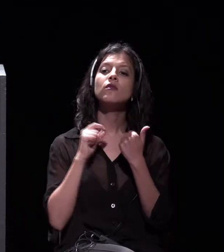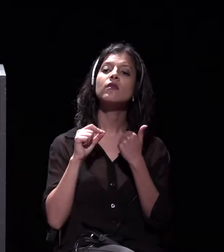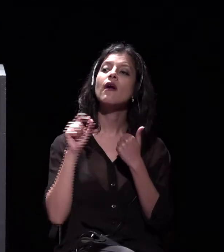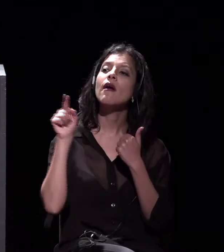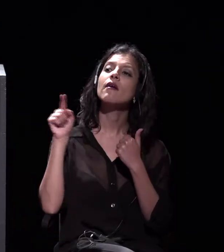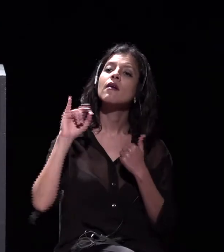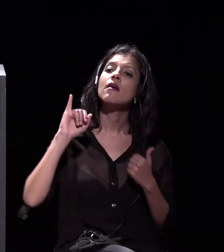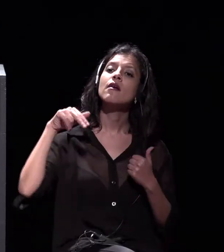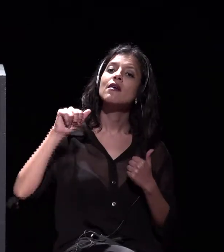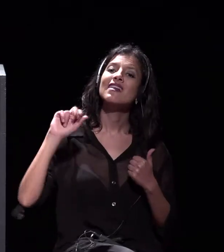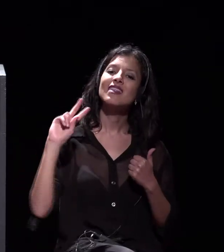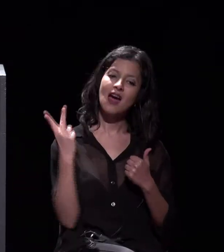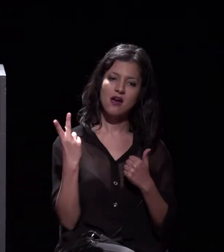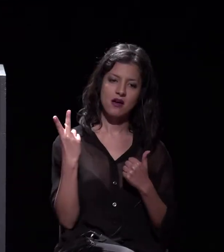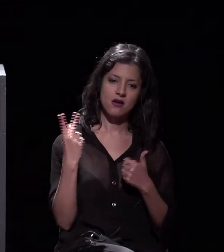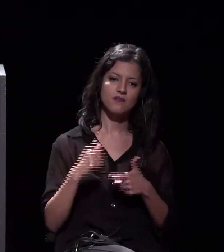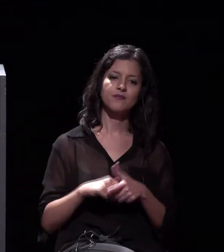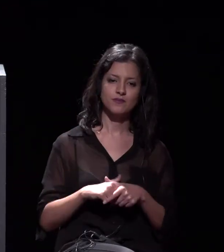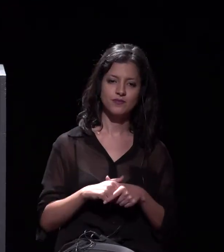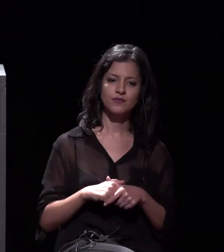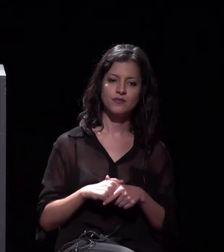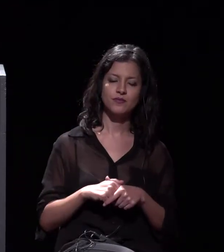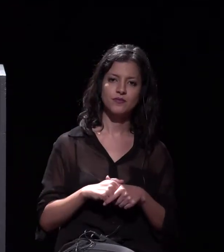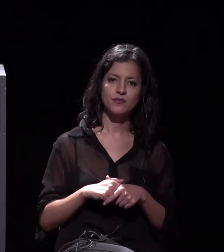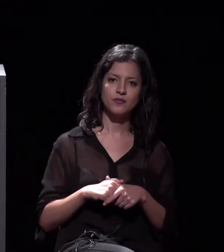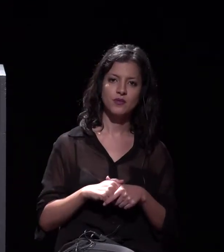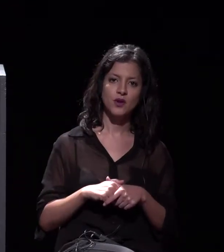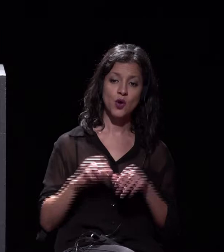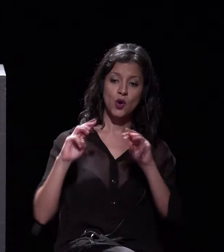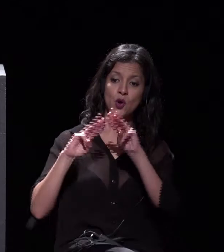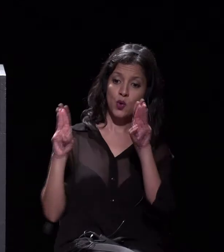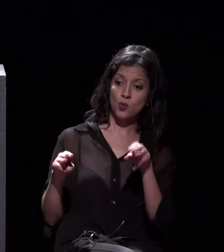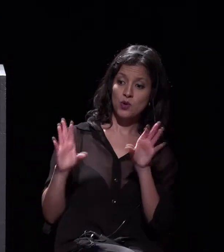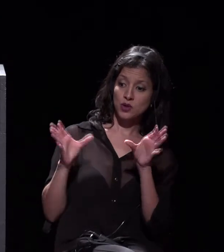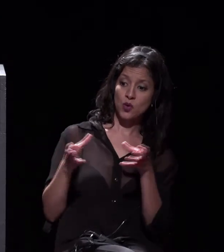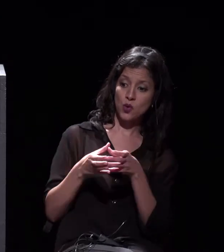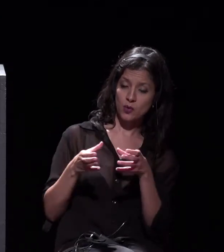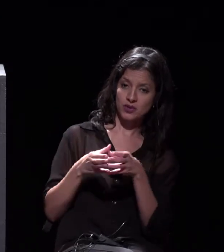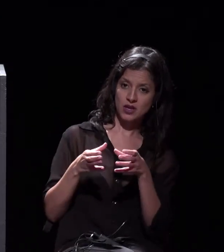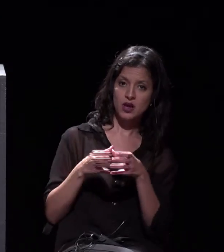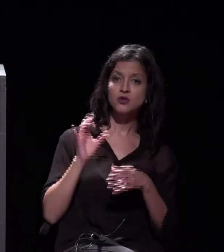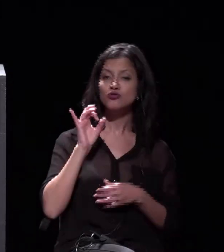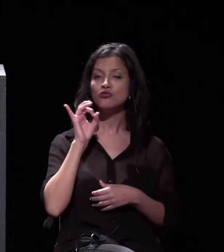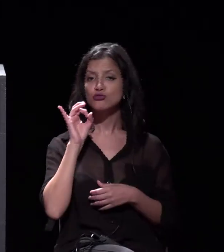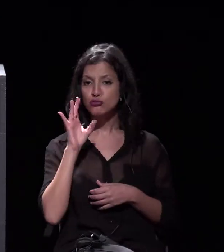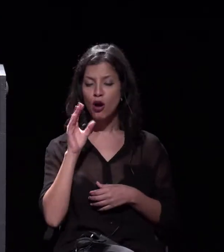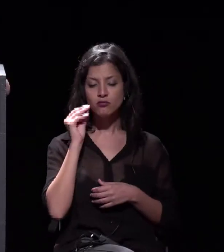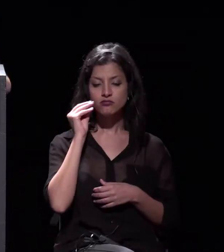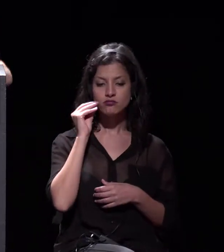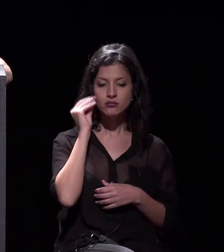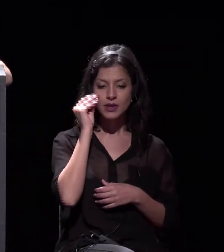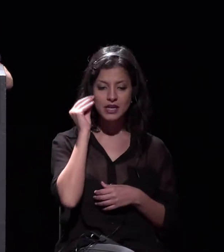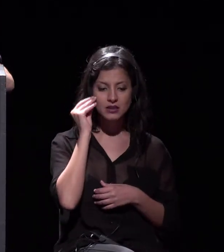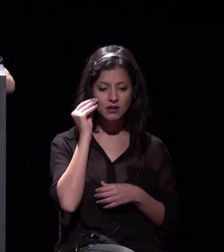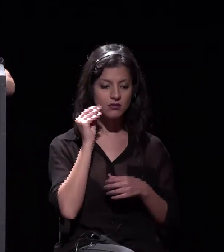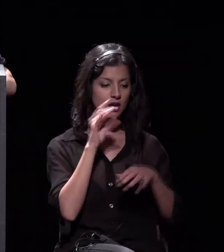Crucial to its success then was the fact that this community museum did not rely on the expertise of a team of curators, strangely enough. Instead,